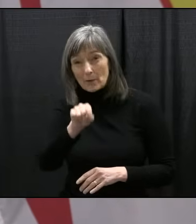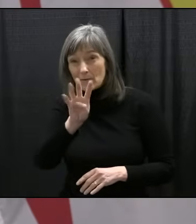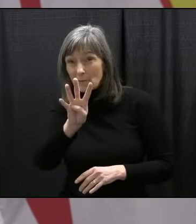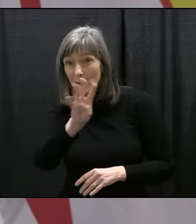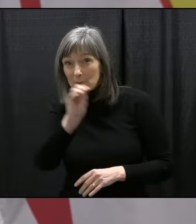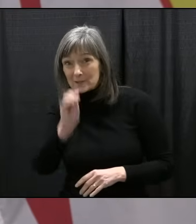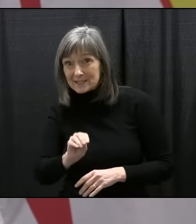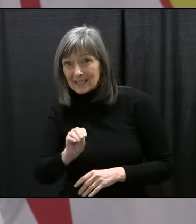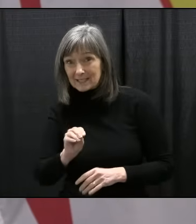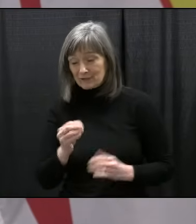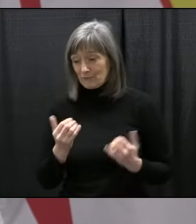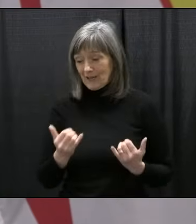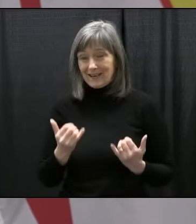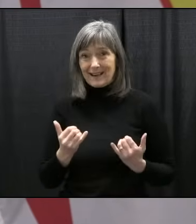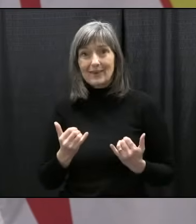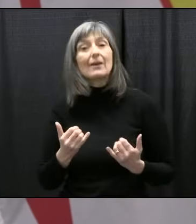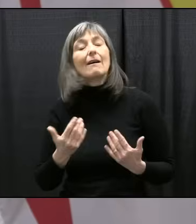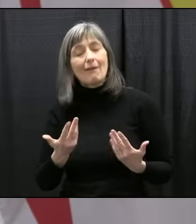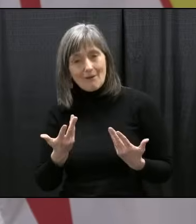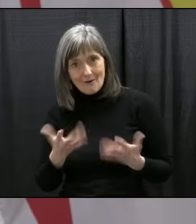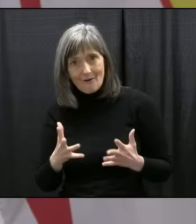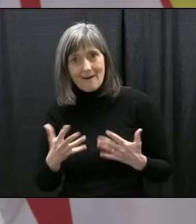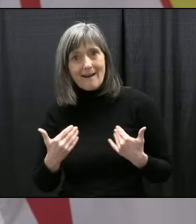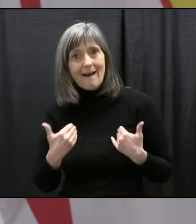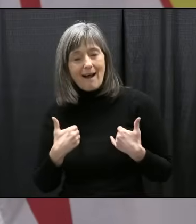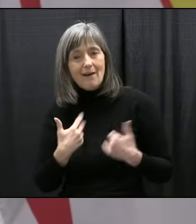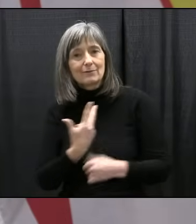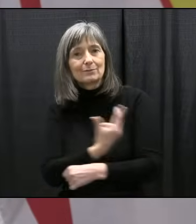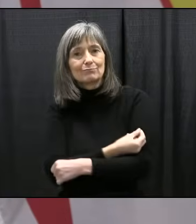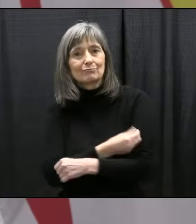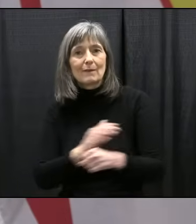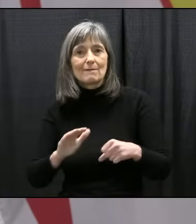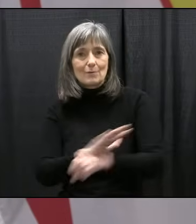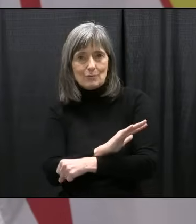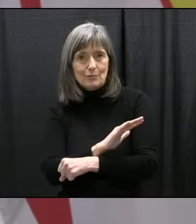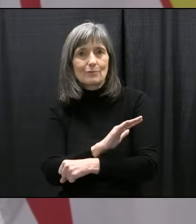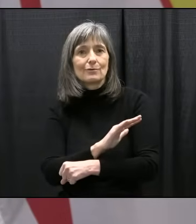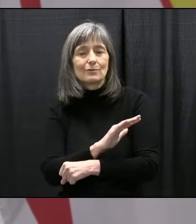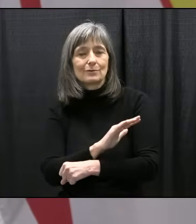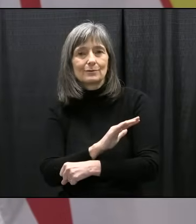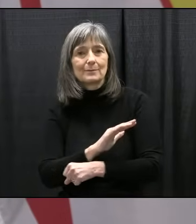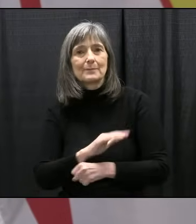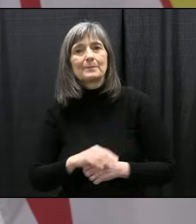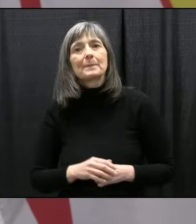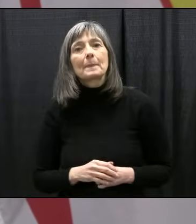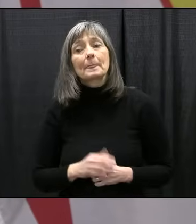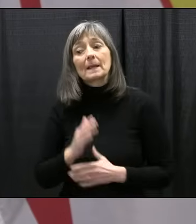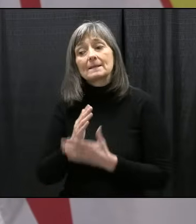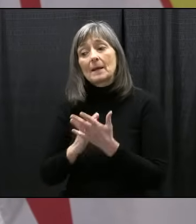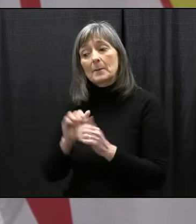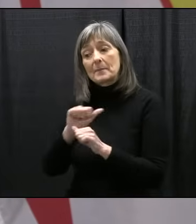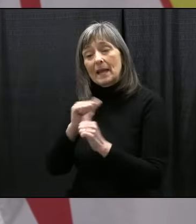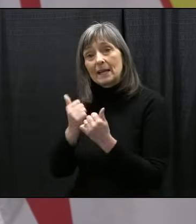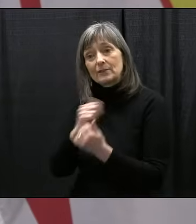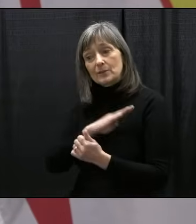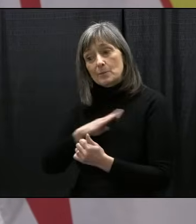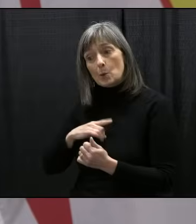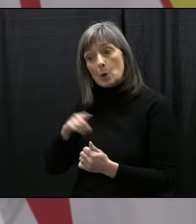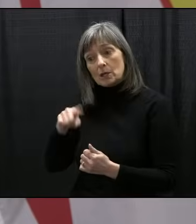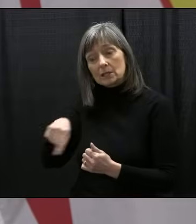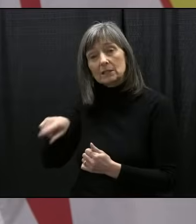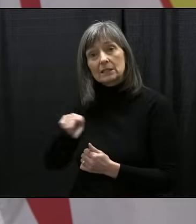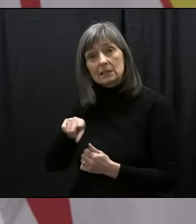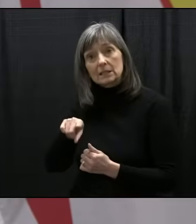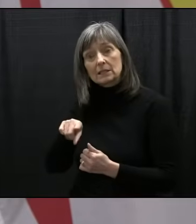99.4% as of this hour, of employees are compliant. And in some of the agencies, boards, and commissions, for